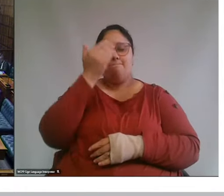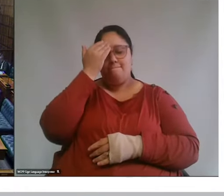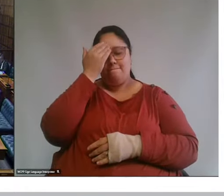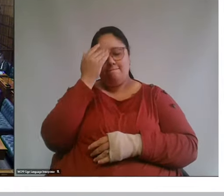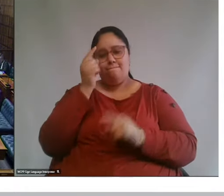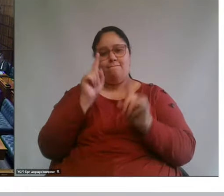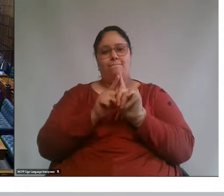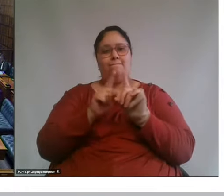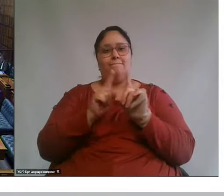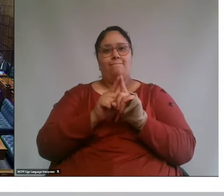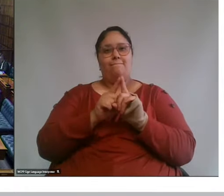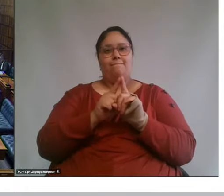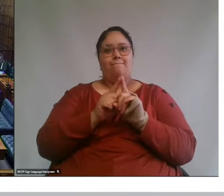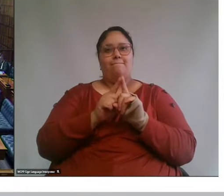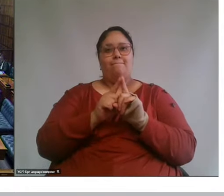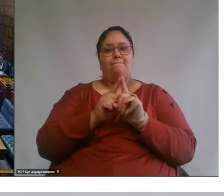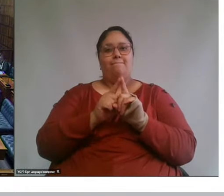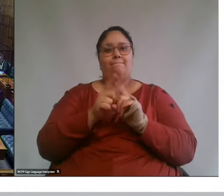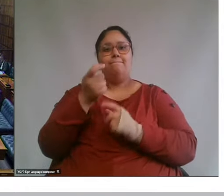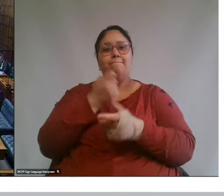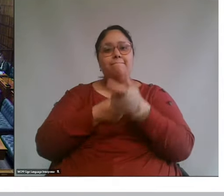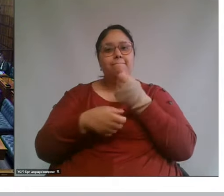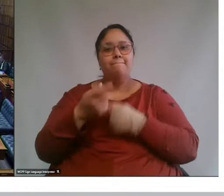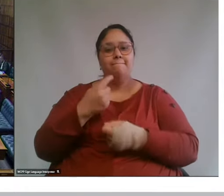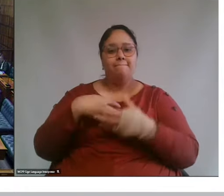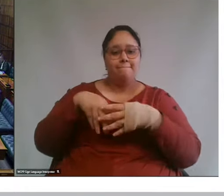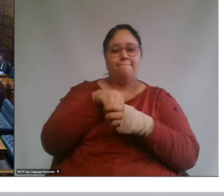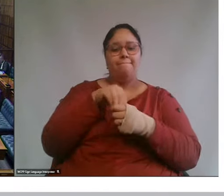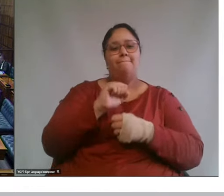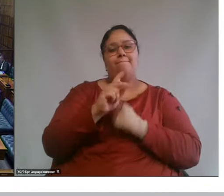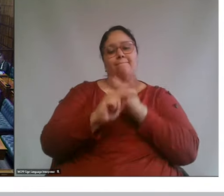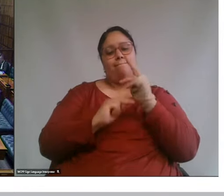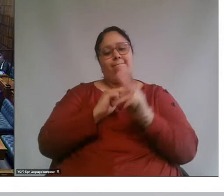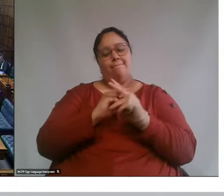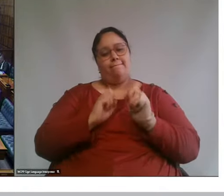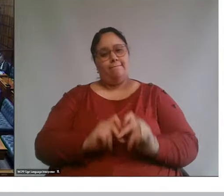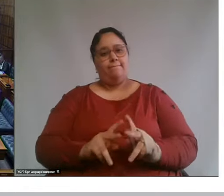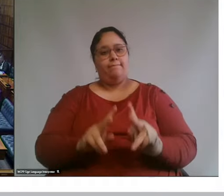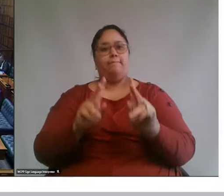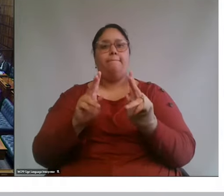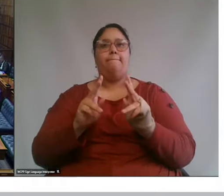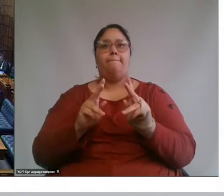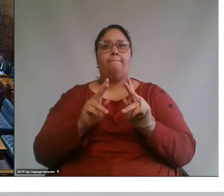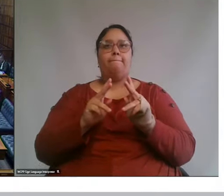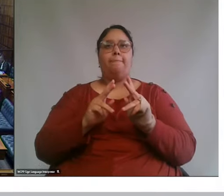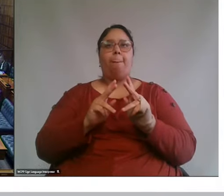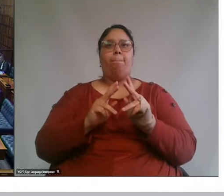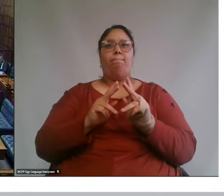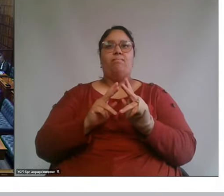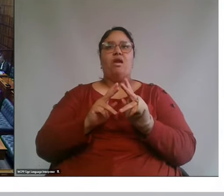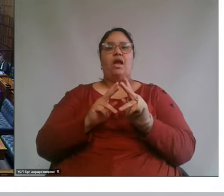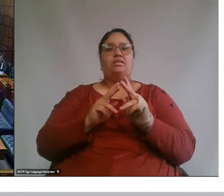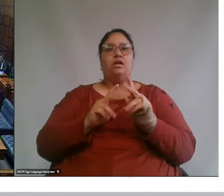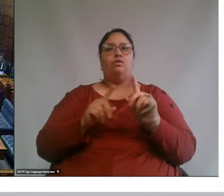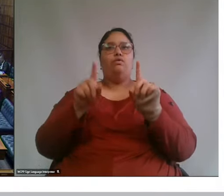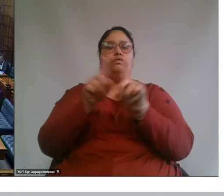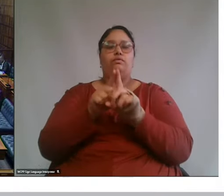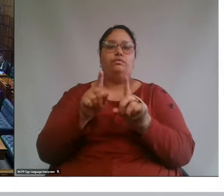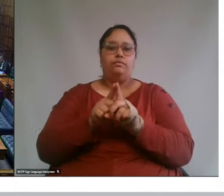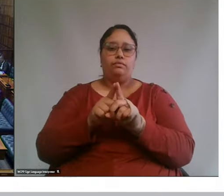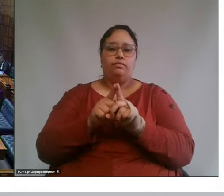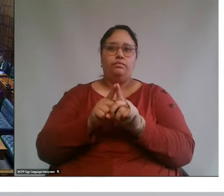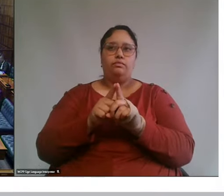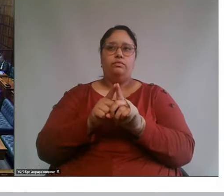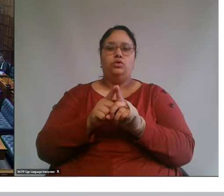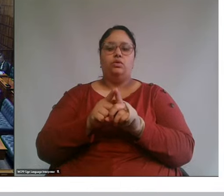also you know robed in into those kind of opportunities whether through Expos or business um trade